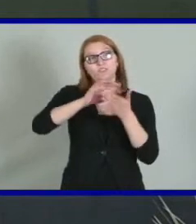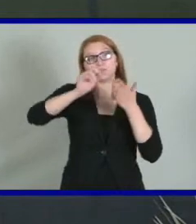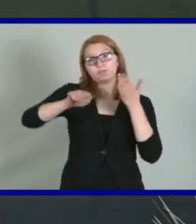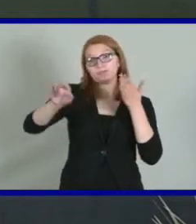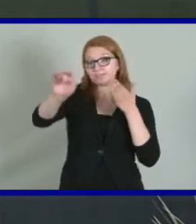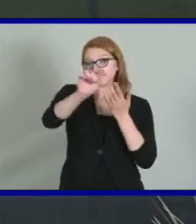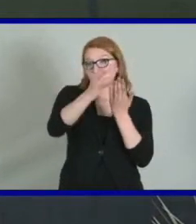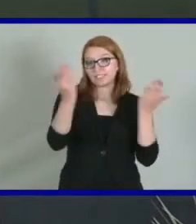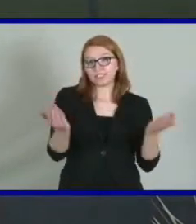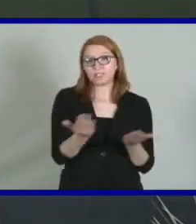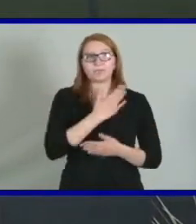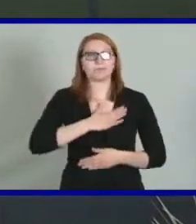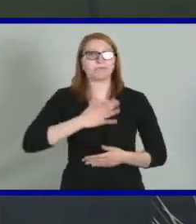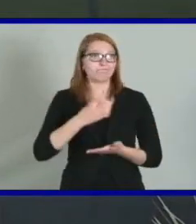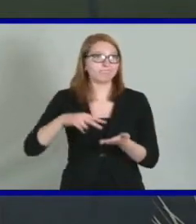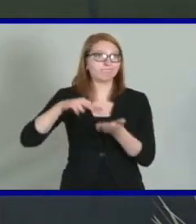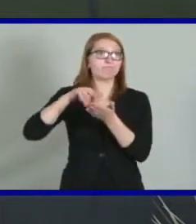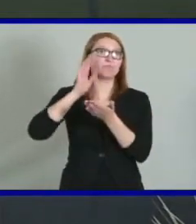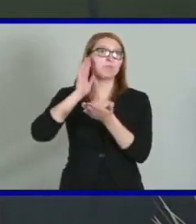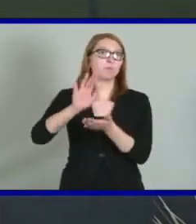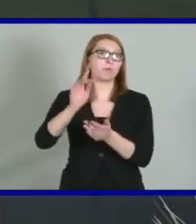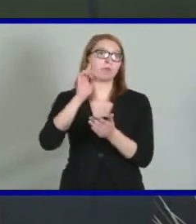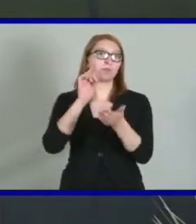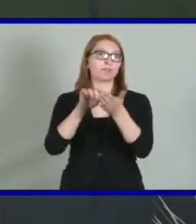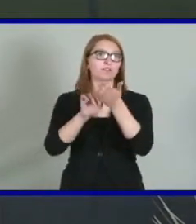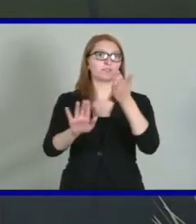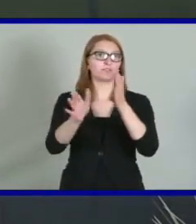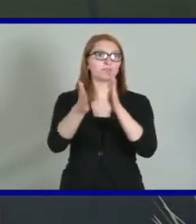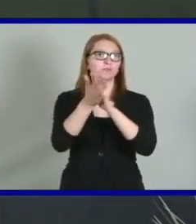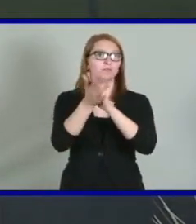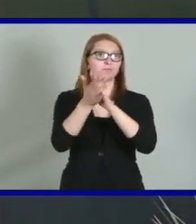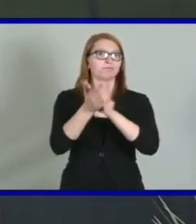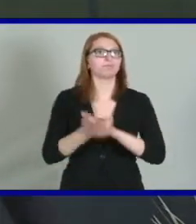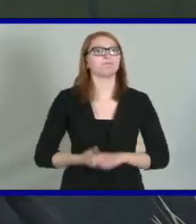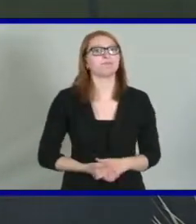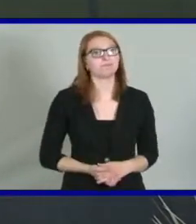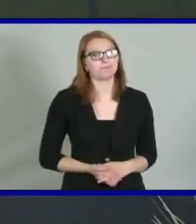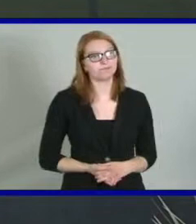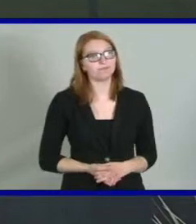may recognize your accomplishments? We have at least one.